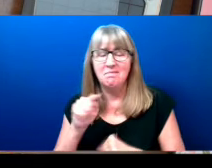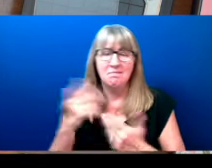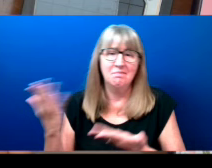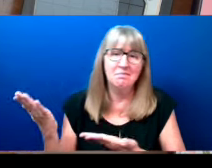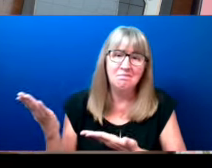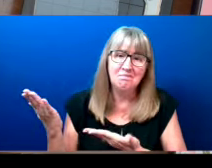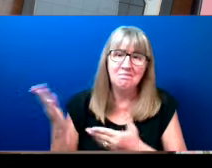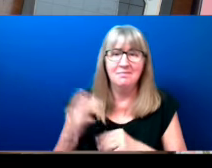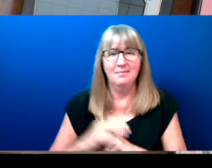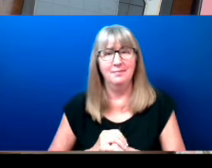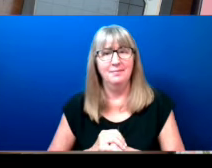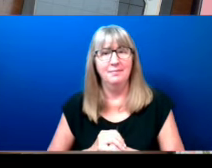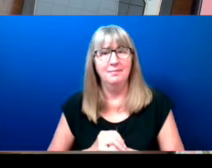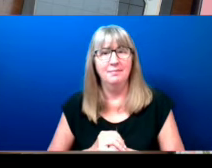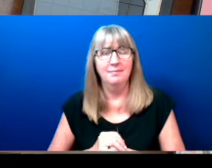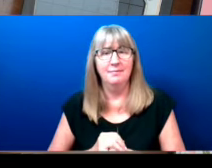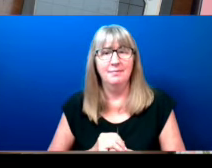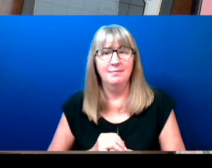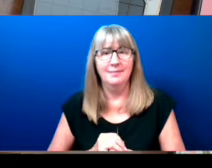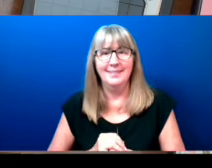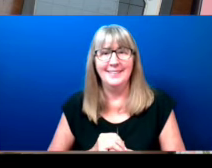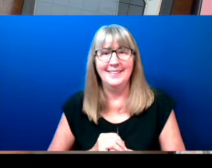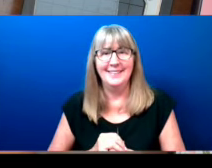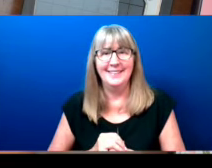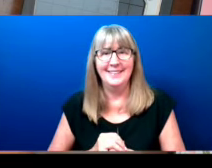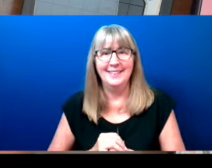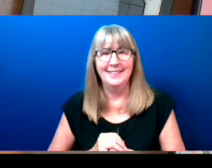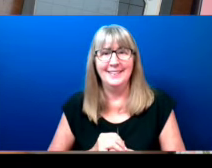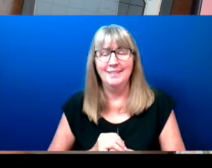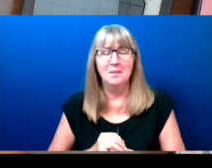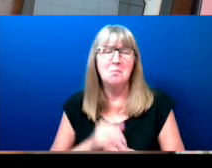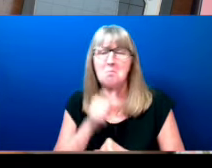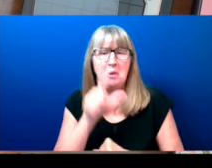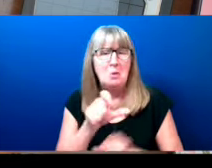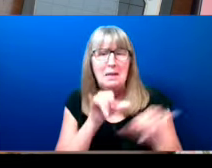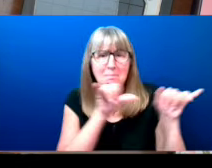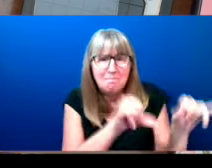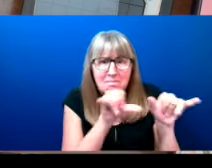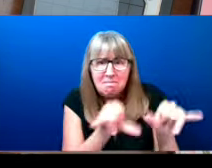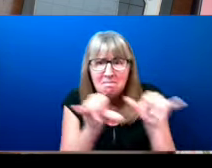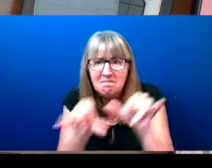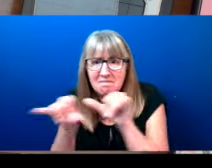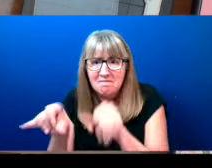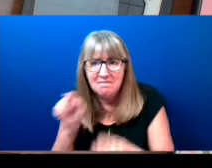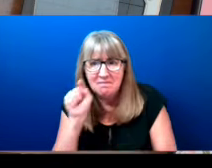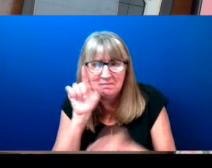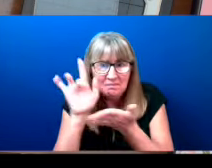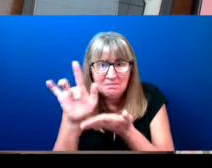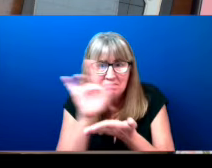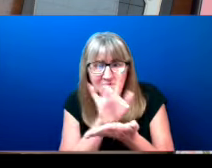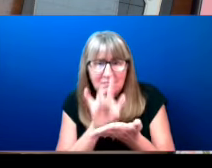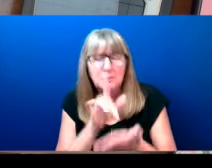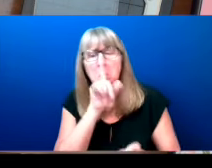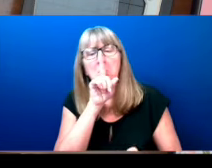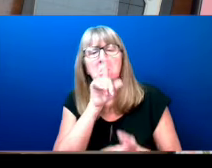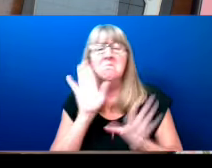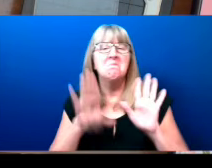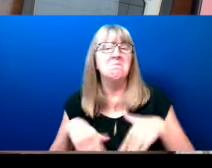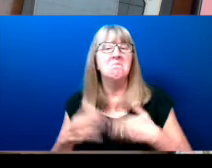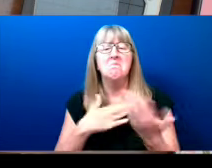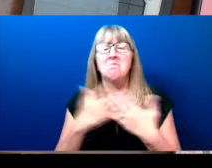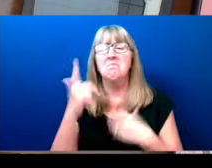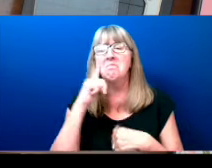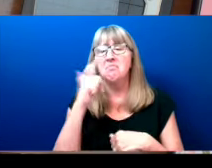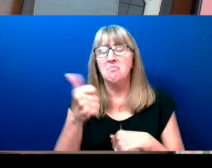and there all around the paper. And I'll just add them right now. You don't have to do them all in the same place, wherever you